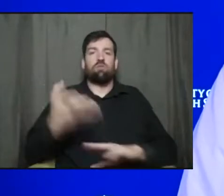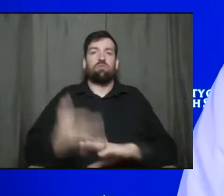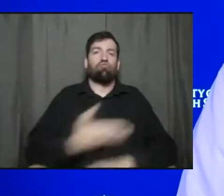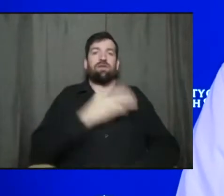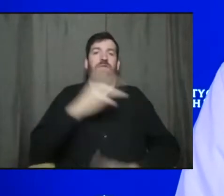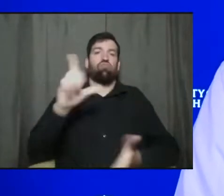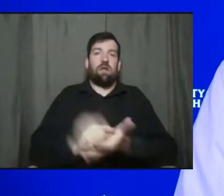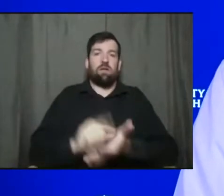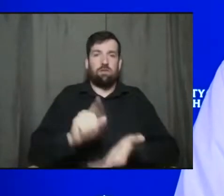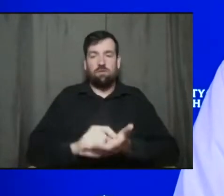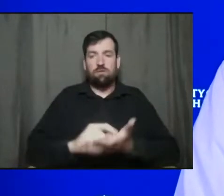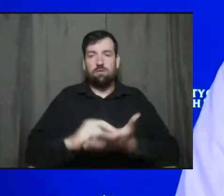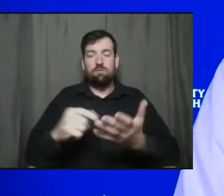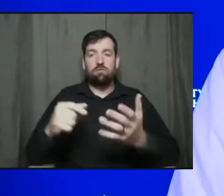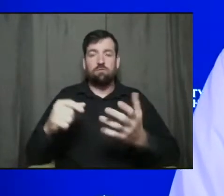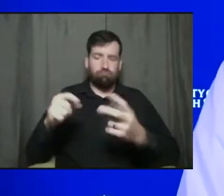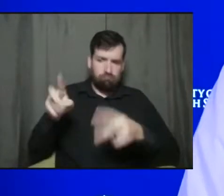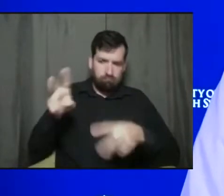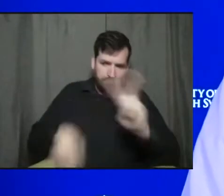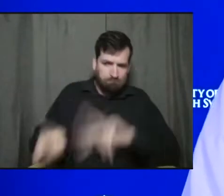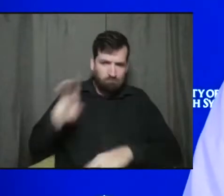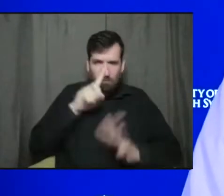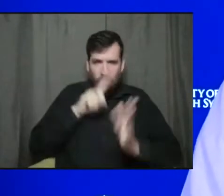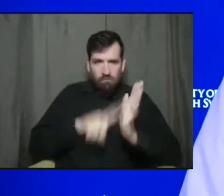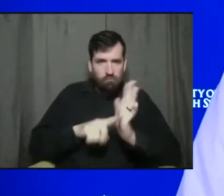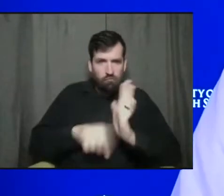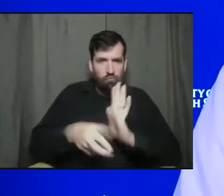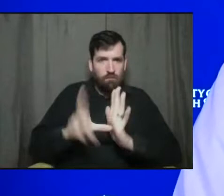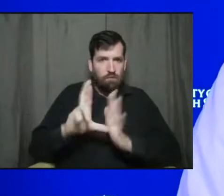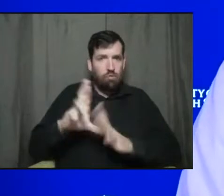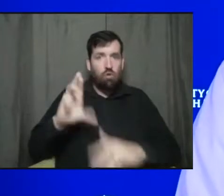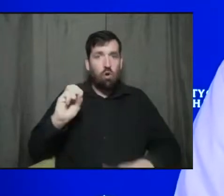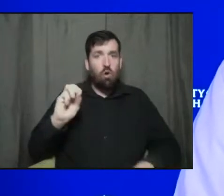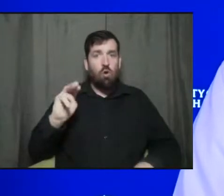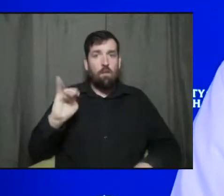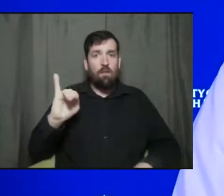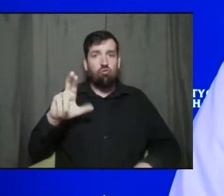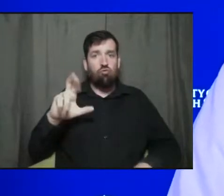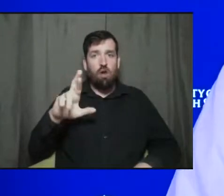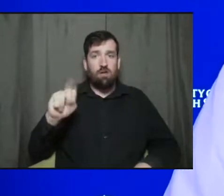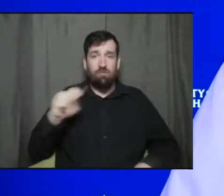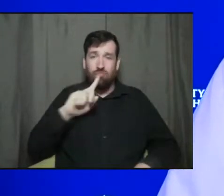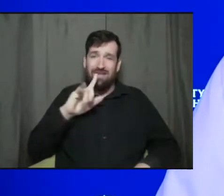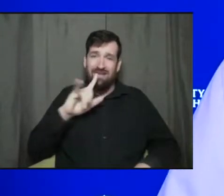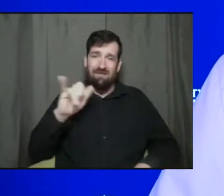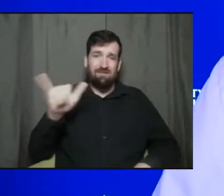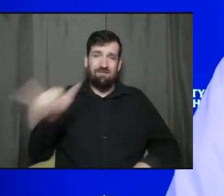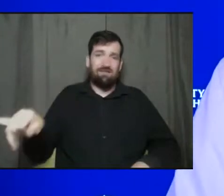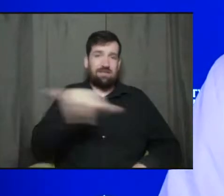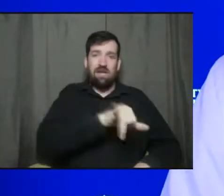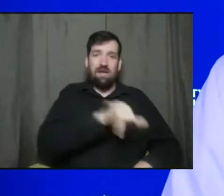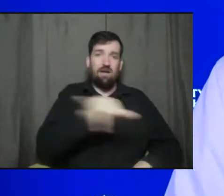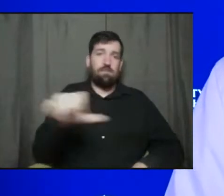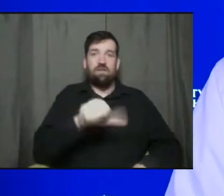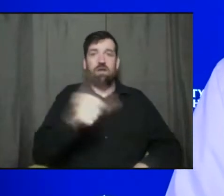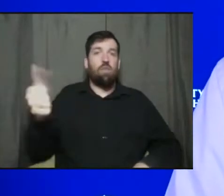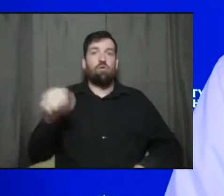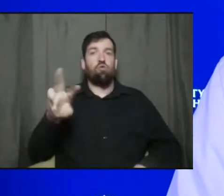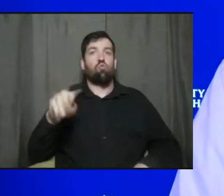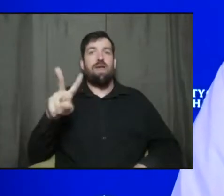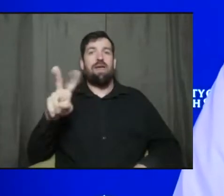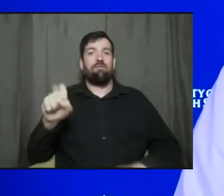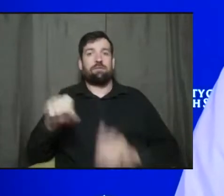are getting reviewed, and what they found was that Omicron was really no different than the other waves. And so I think that continues to lend